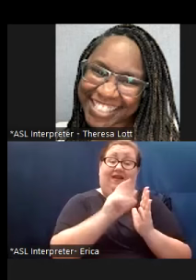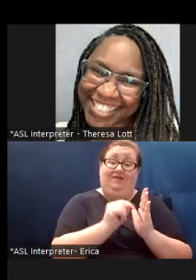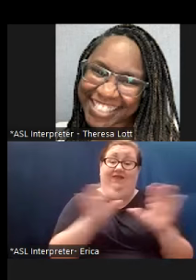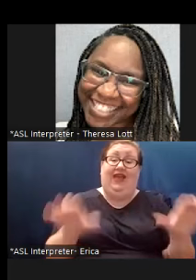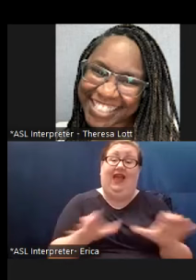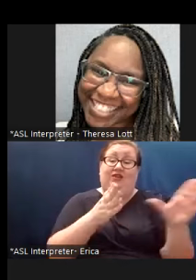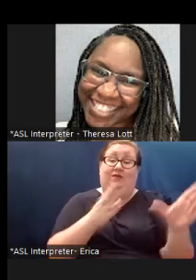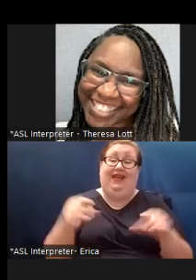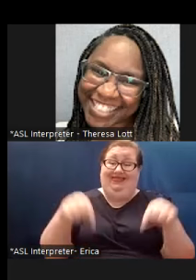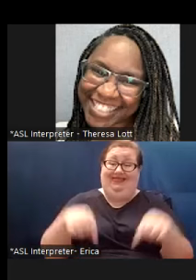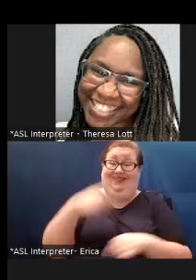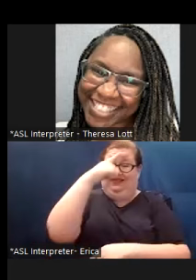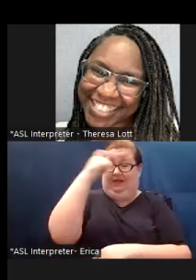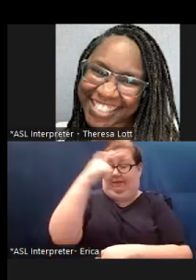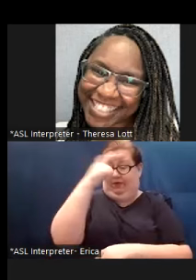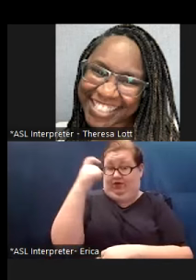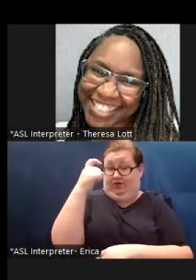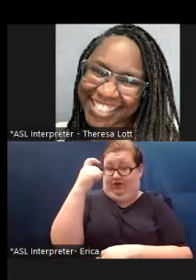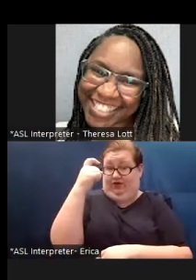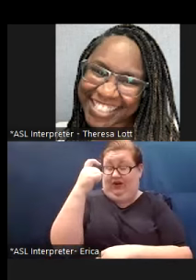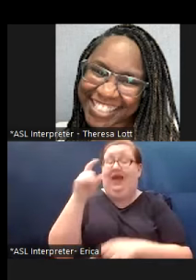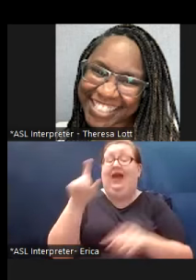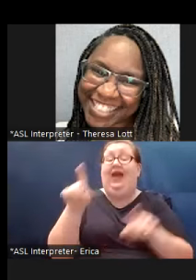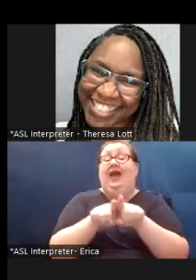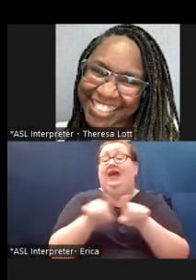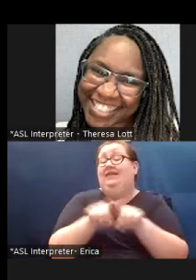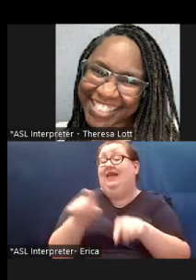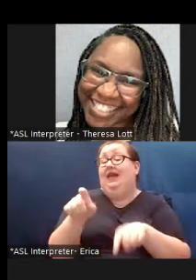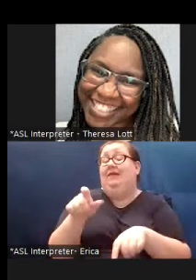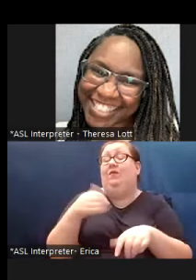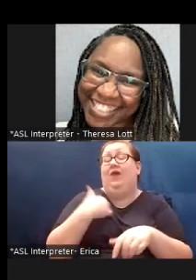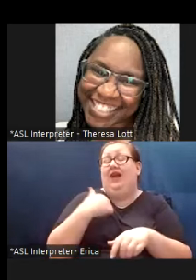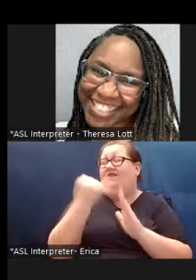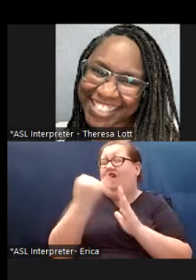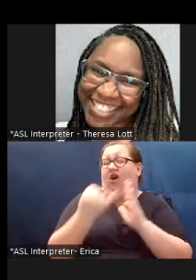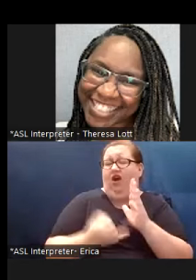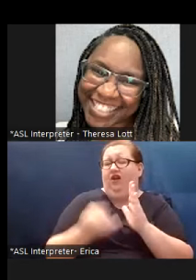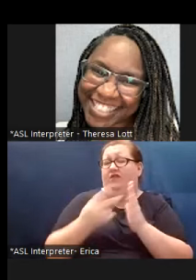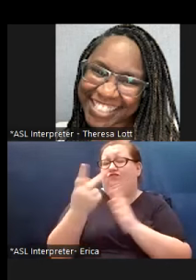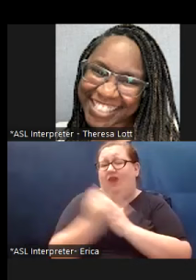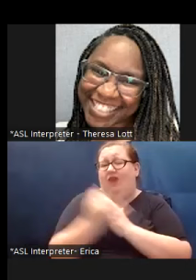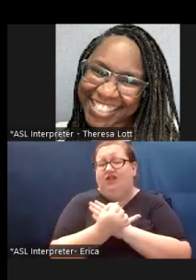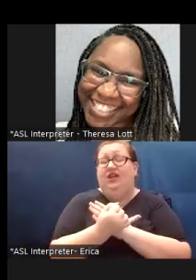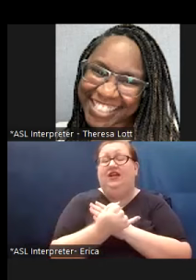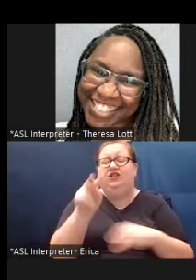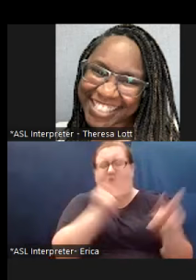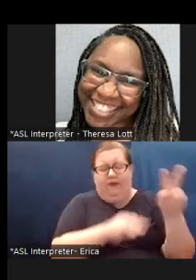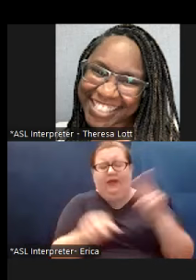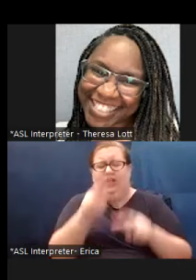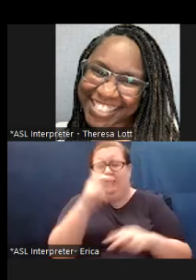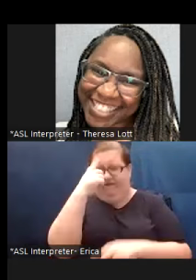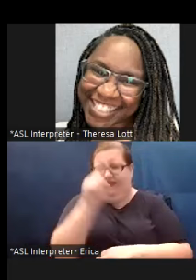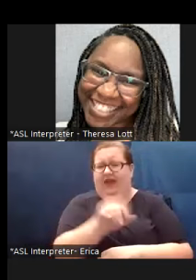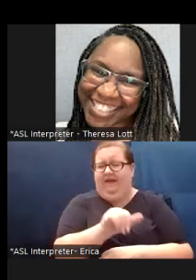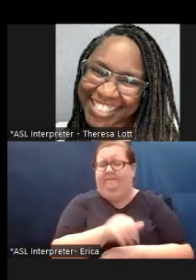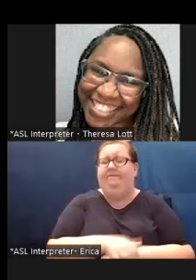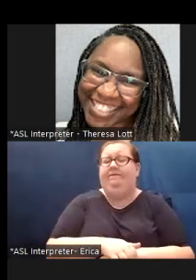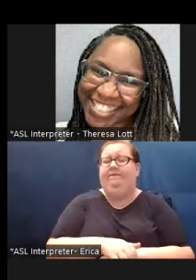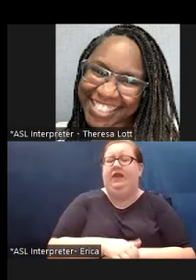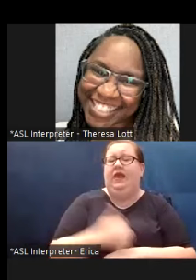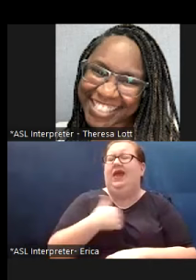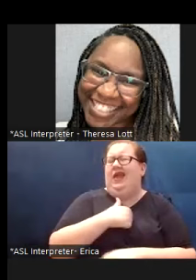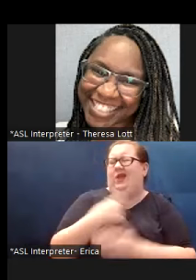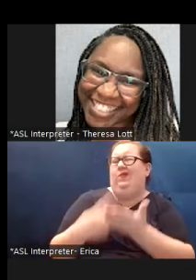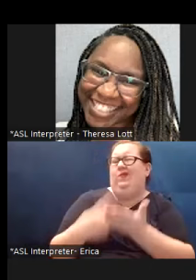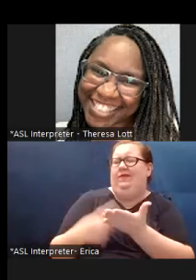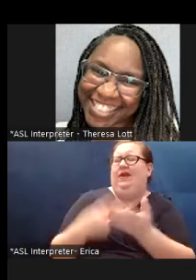same time, we will be having some more public art projects, so be on the lookout for those. We'll be talking about those also